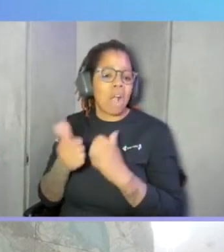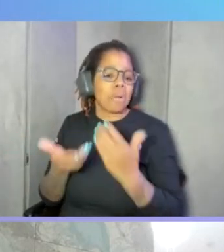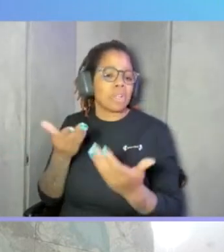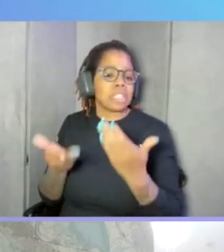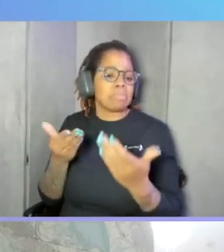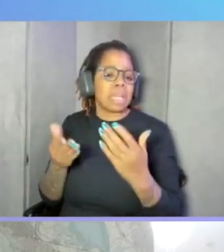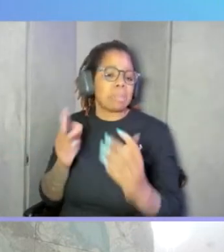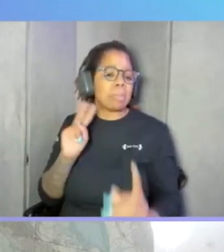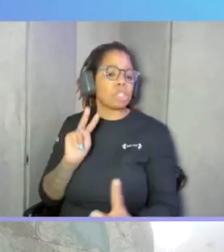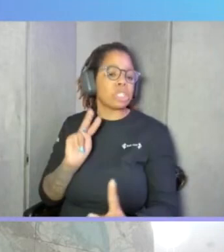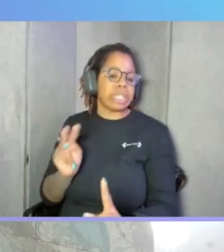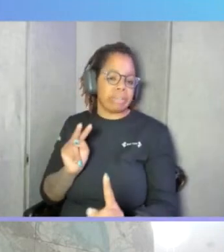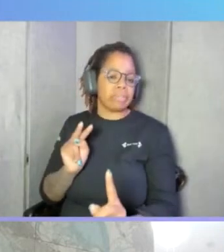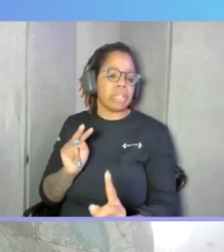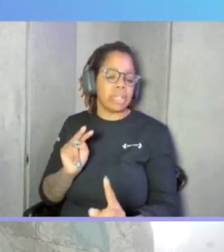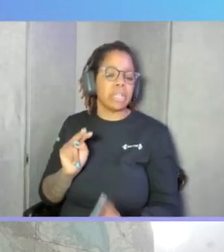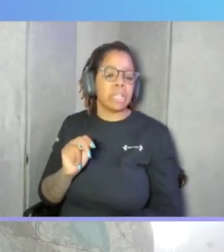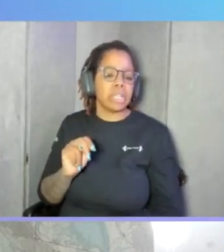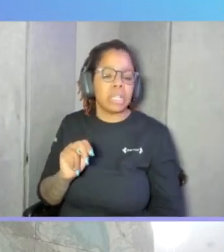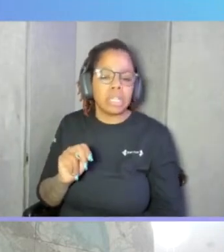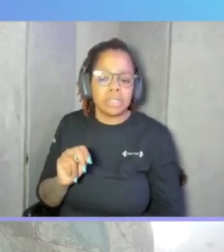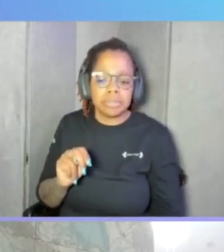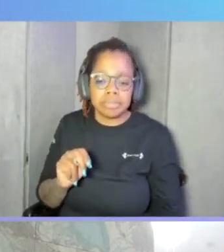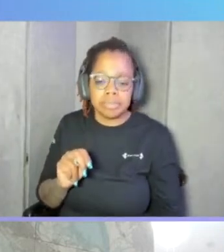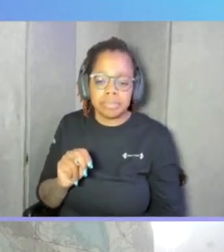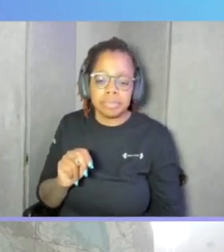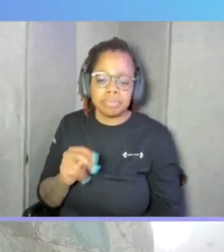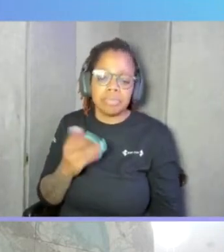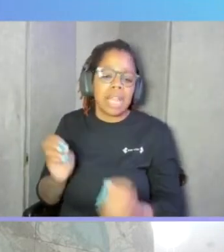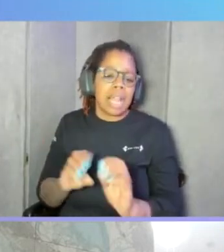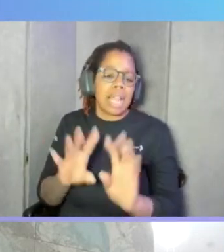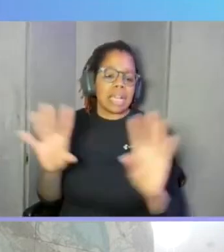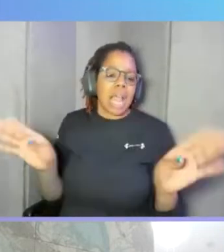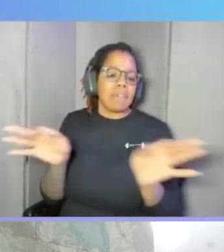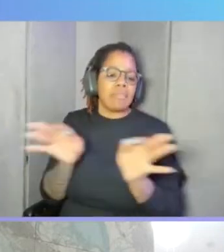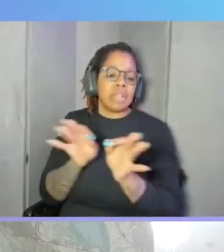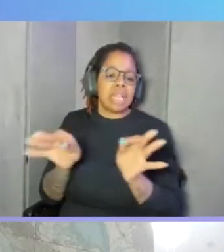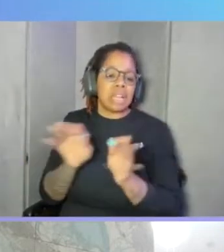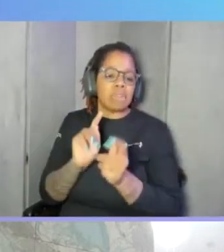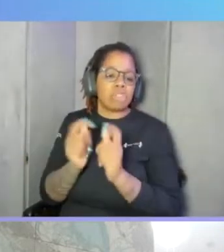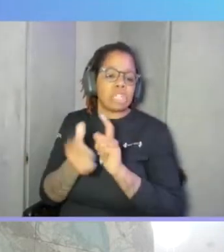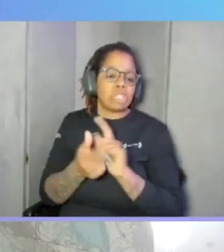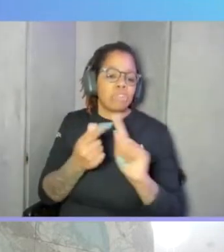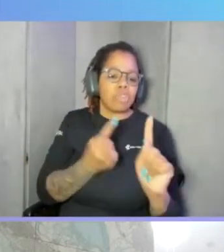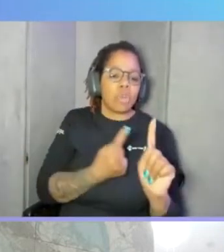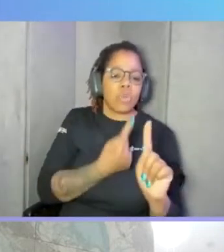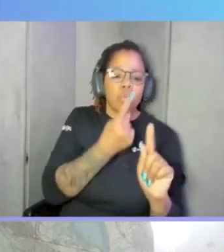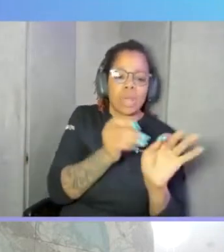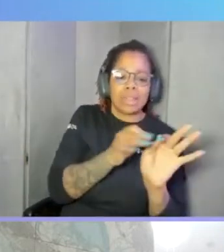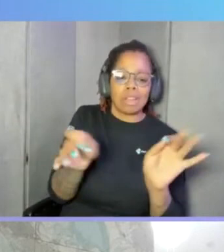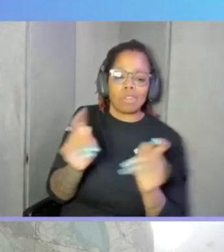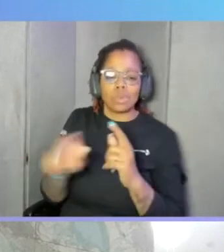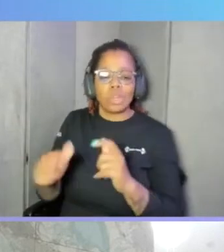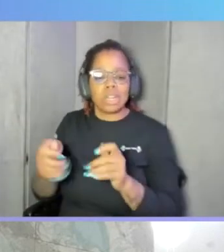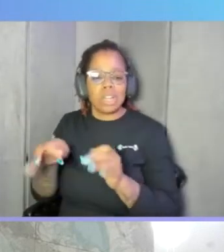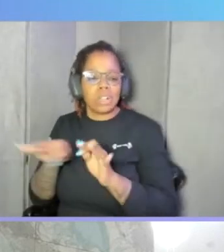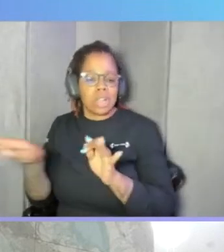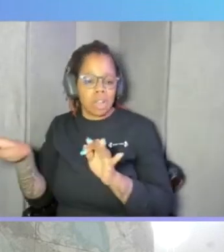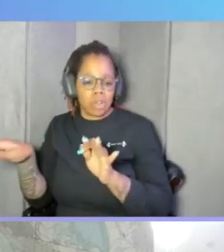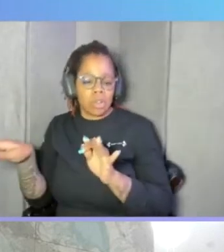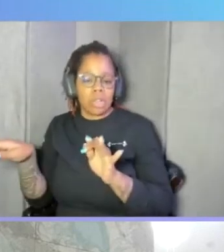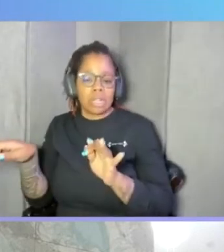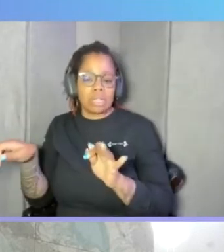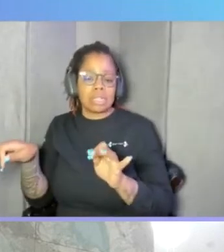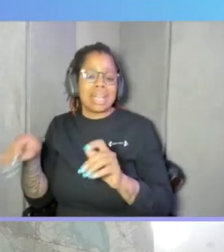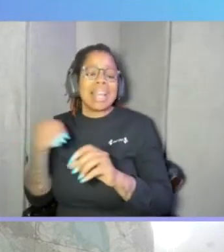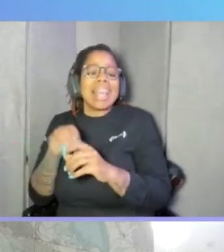perceived. And then obviously language translation, going from one language to another language in